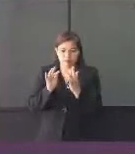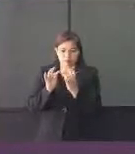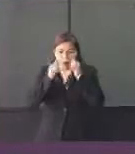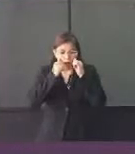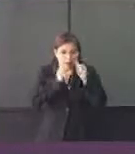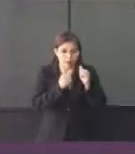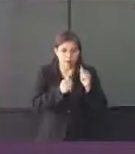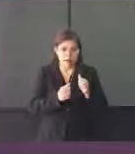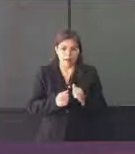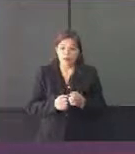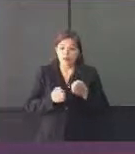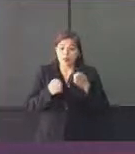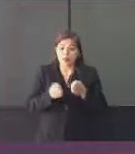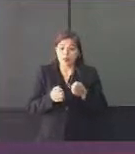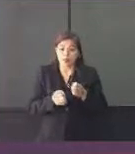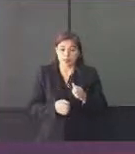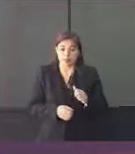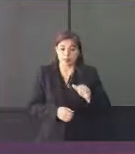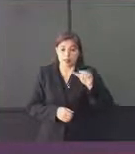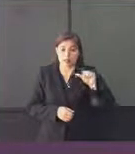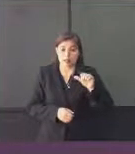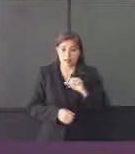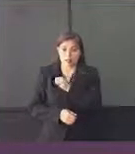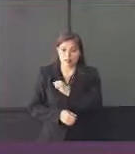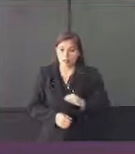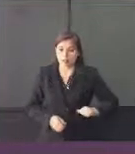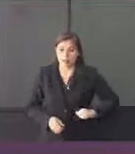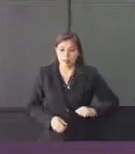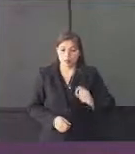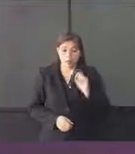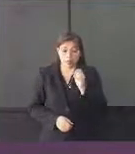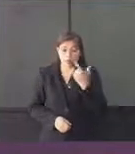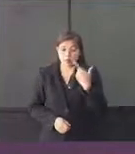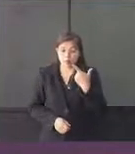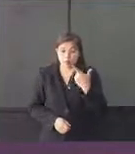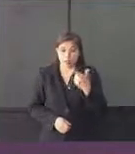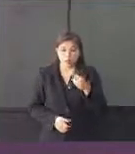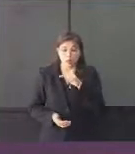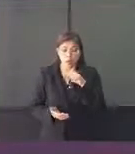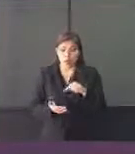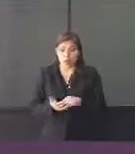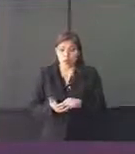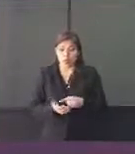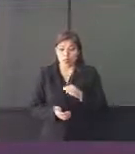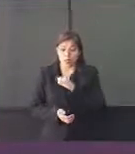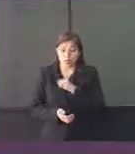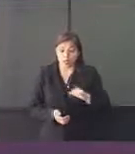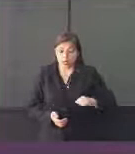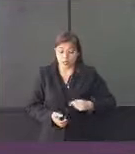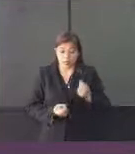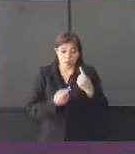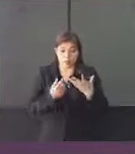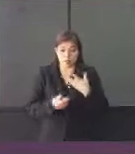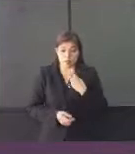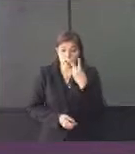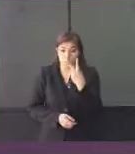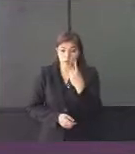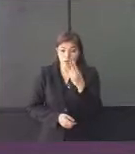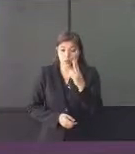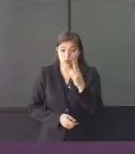contact units in the 16 municipalities. We have 27 units.